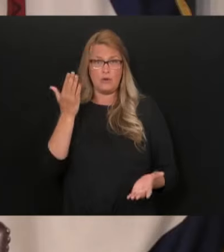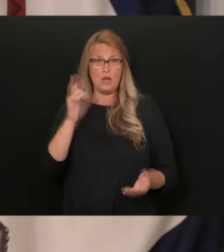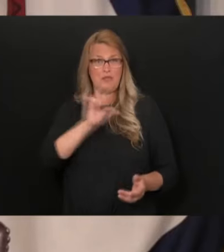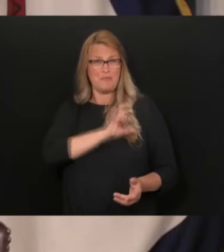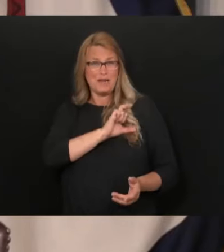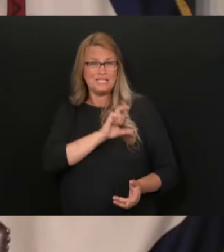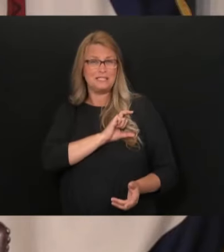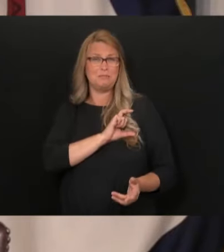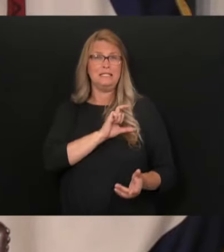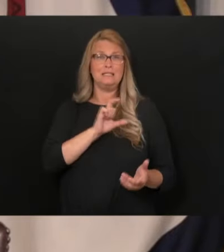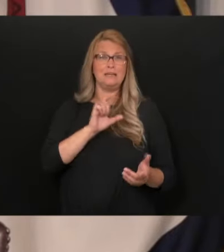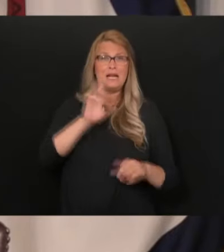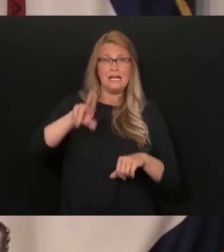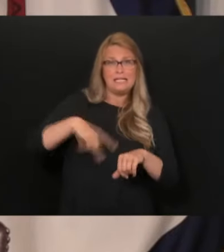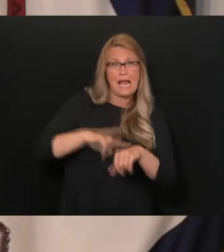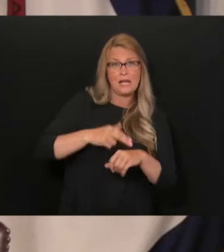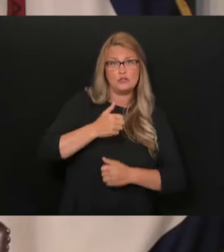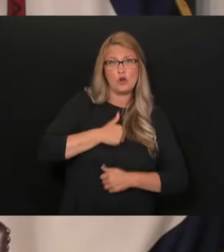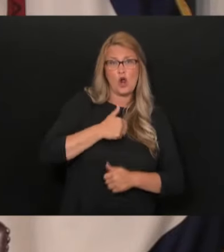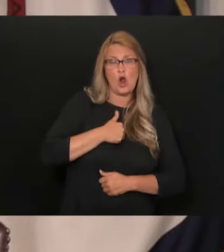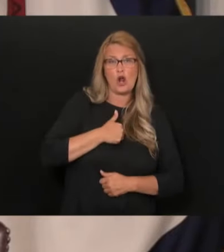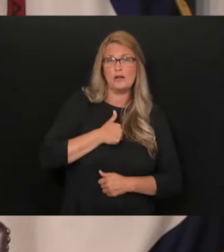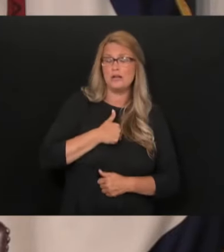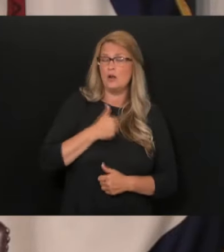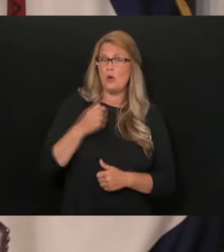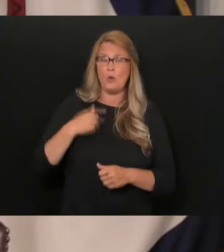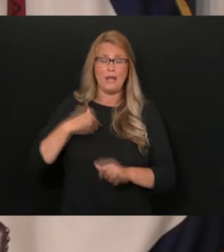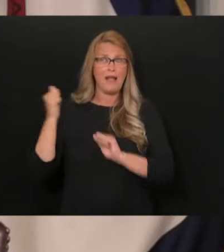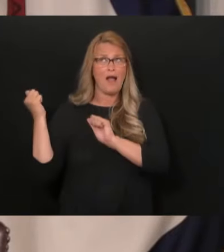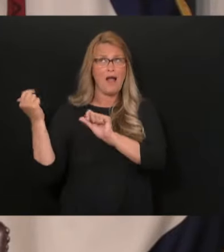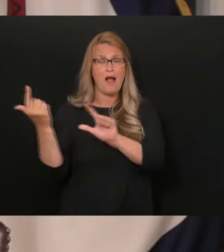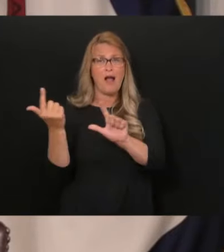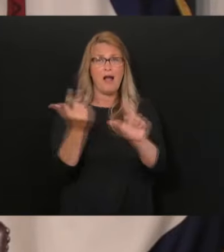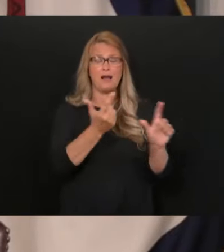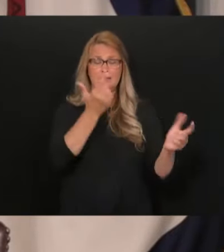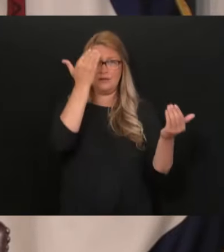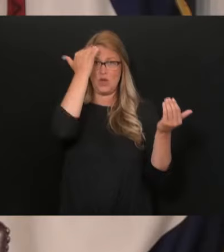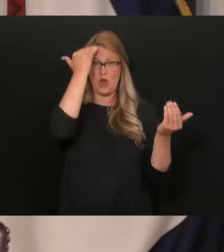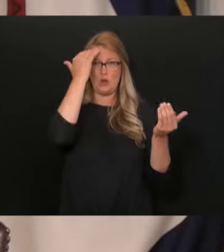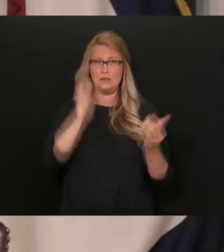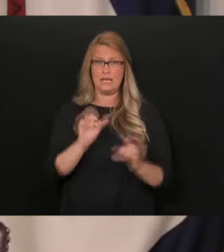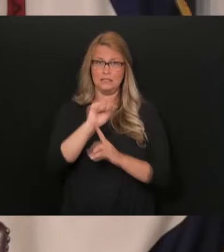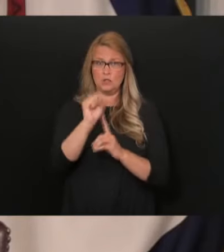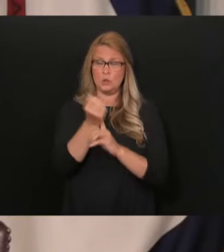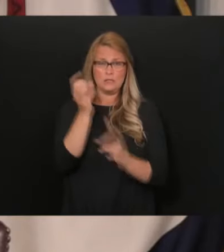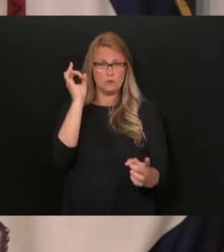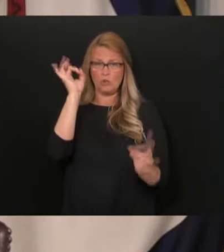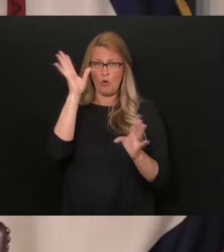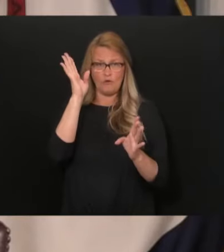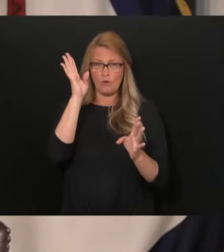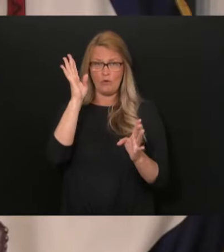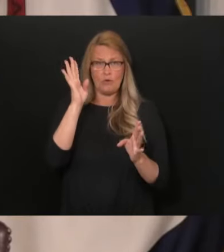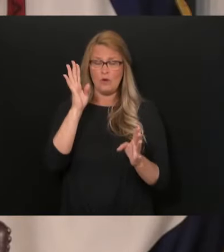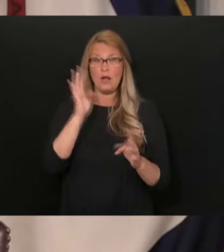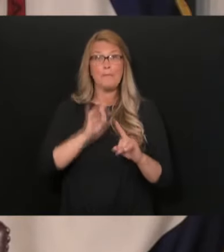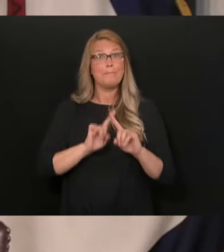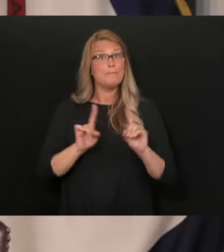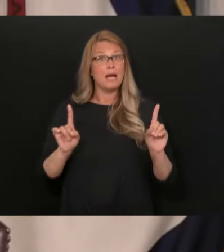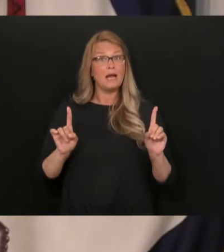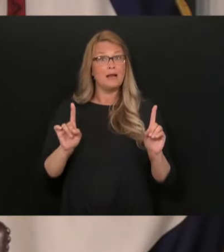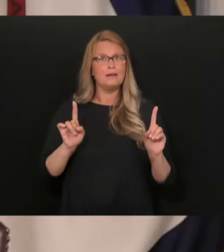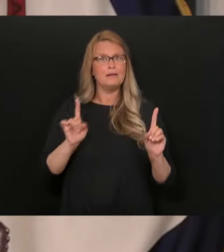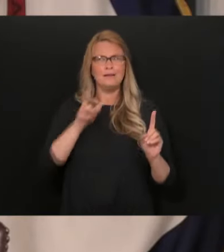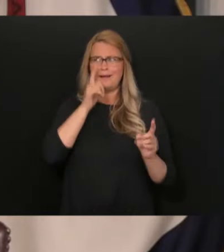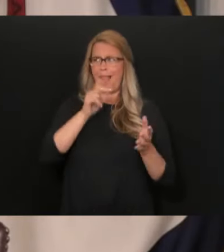policemen, all of our National Guard, everyone knows that. But that doesn't lead